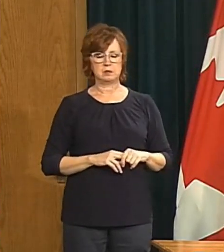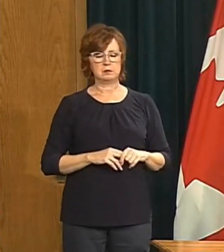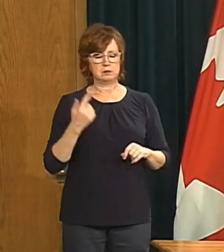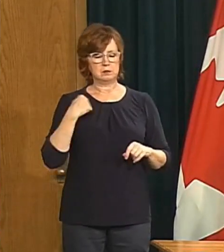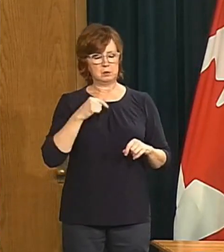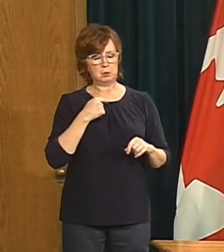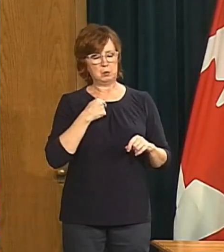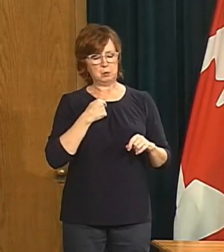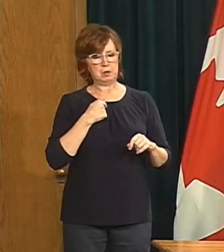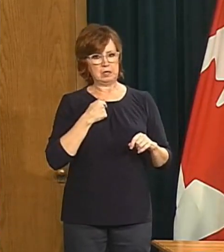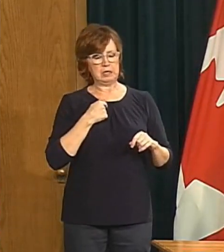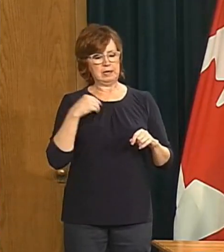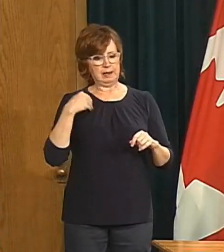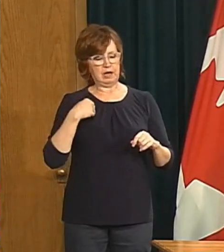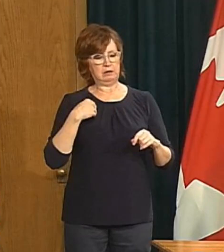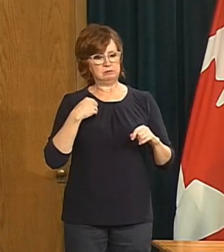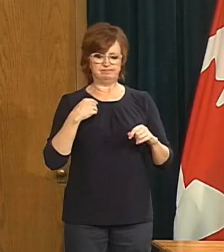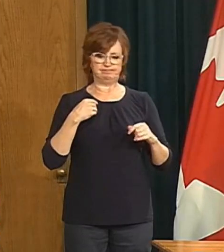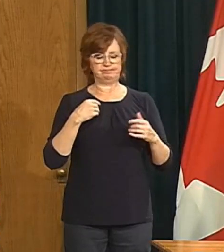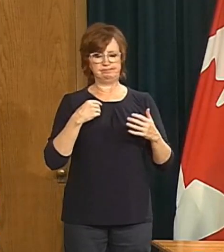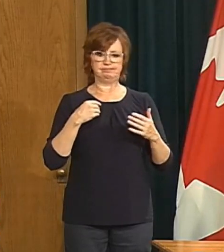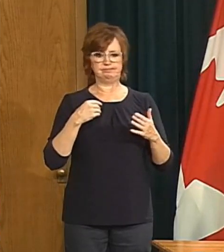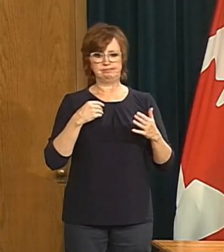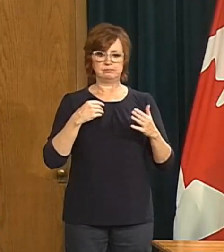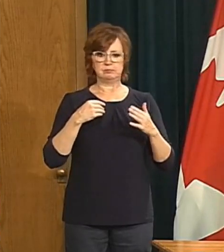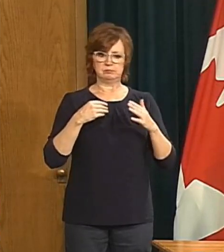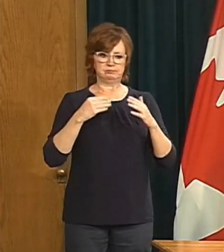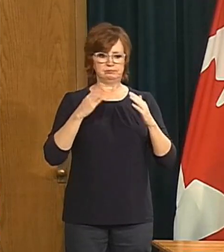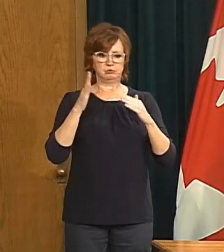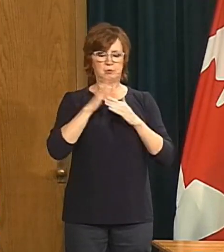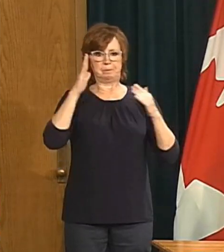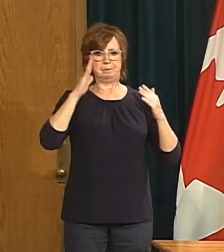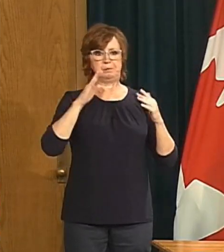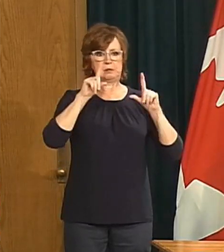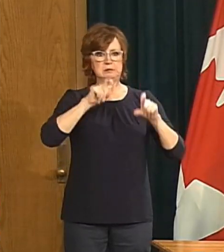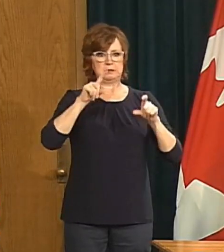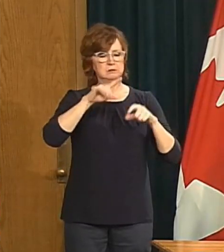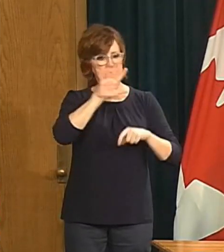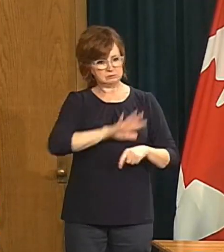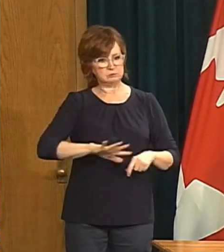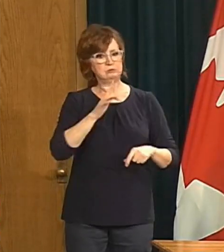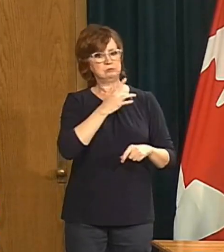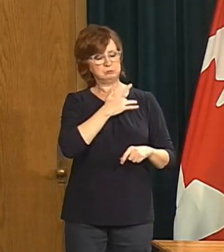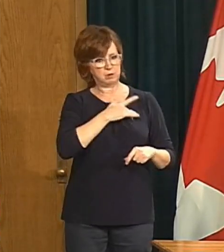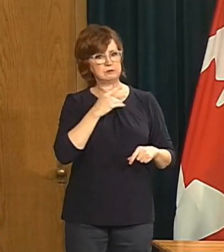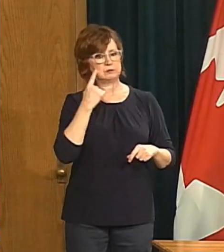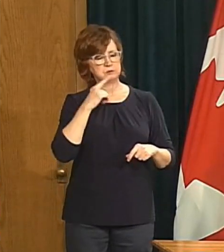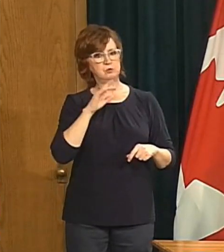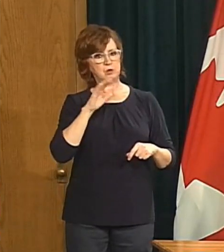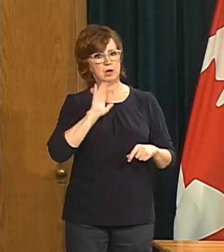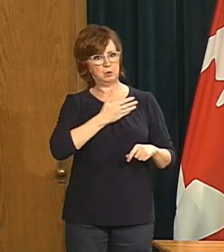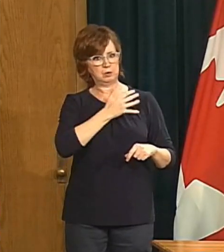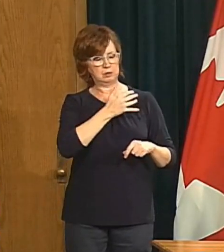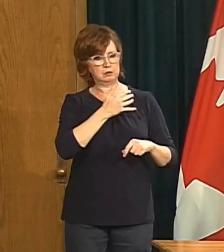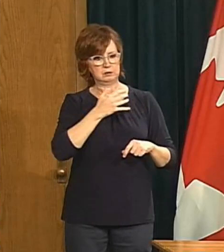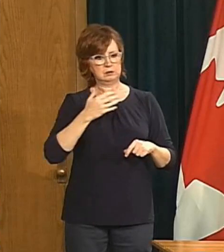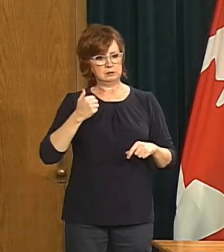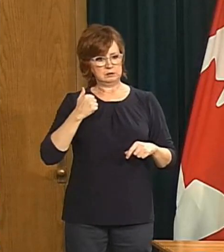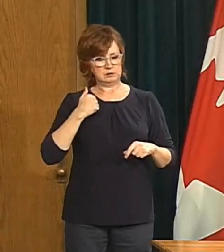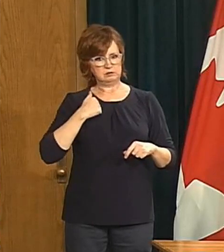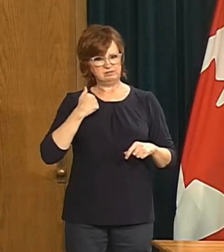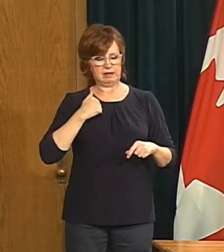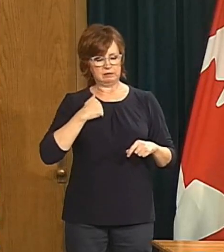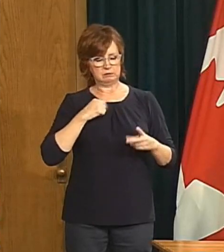nation, followed up by one of the most vigorous contact tracing programs in the nation, and to open up our economy to a degree where we